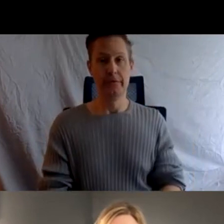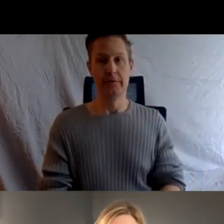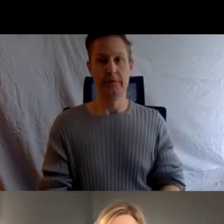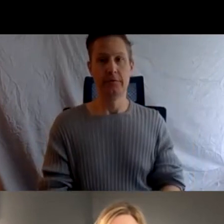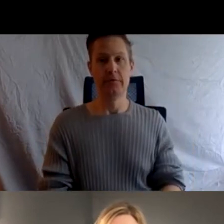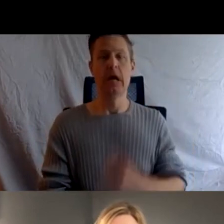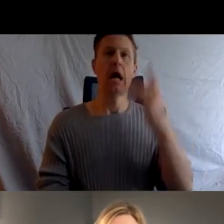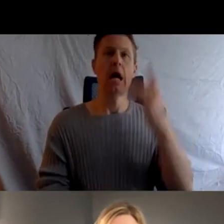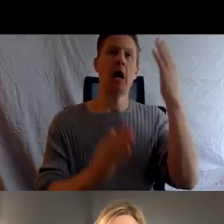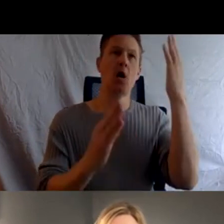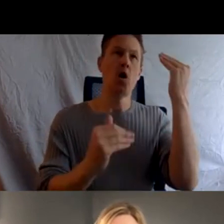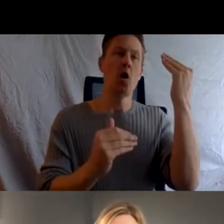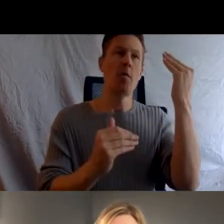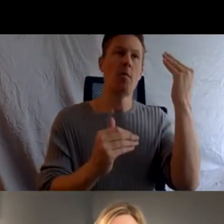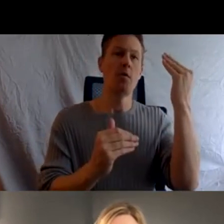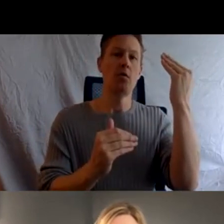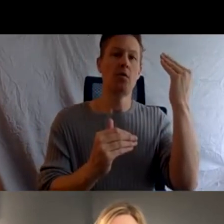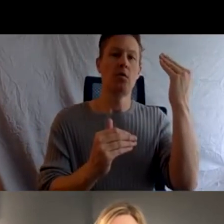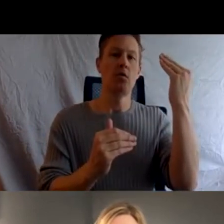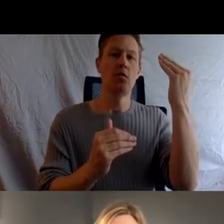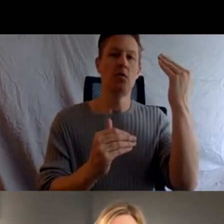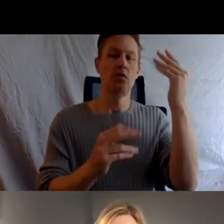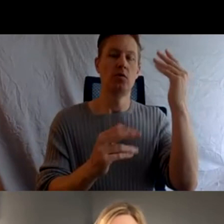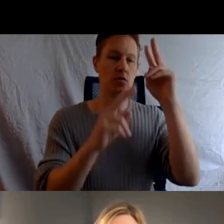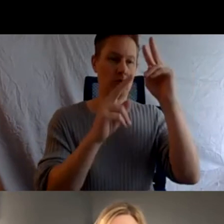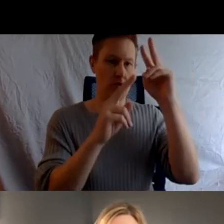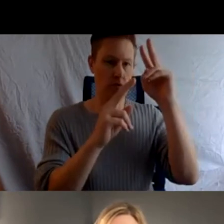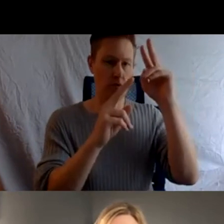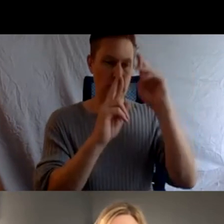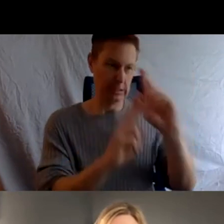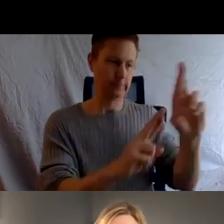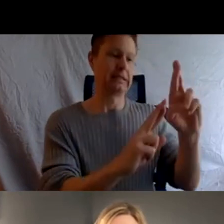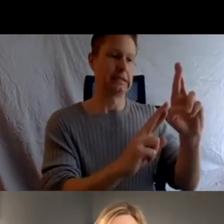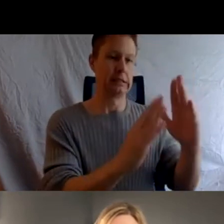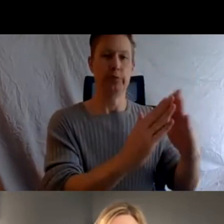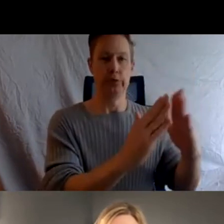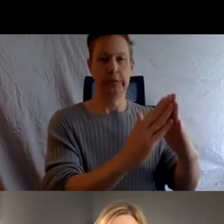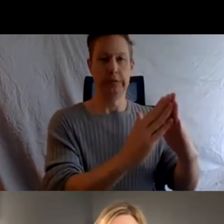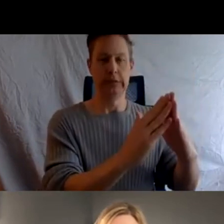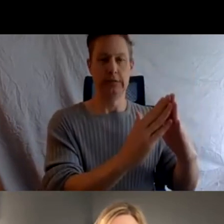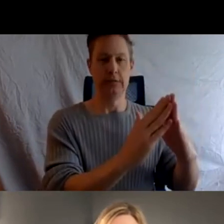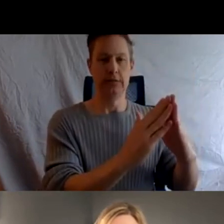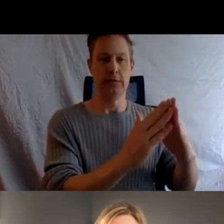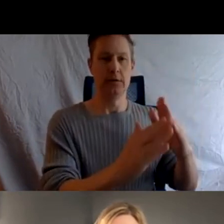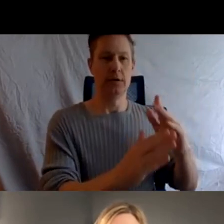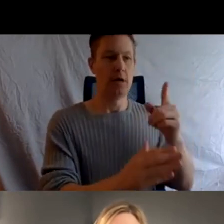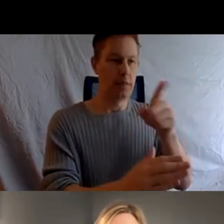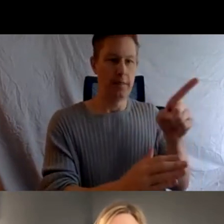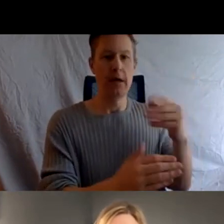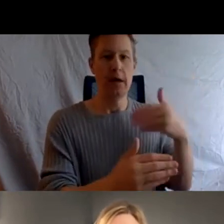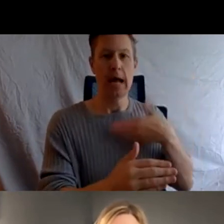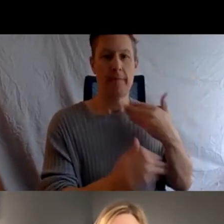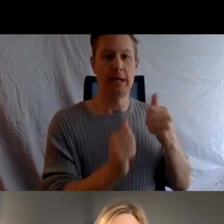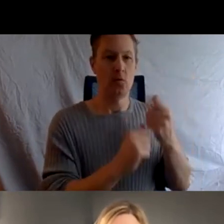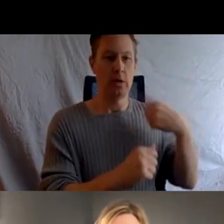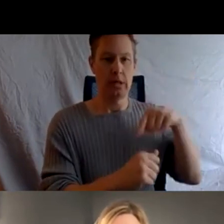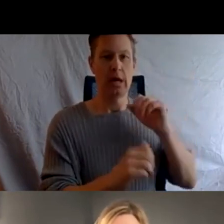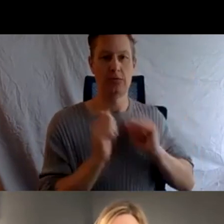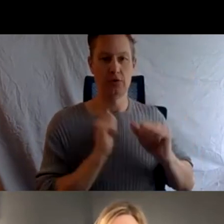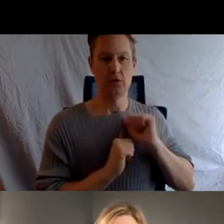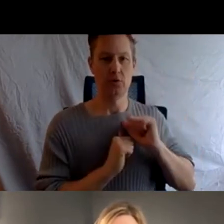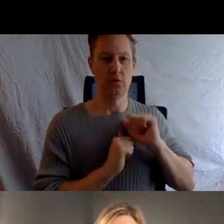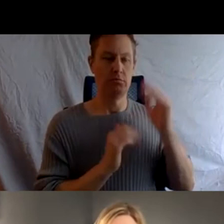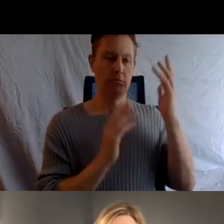did that community, like people are happy with it. I just hope we did okay. that